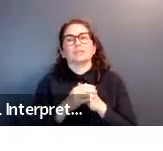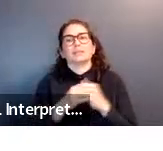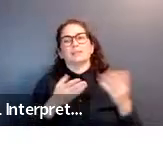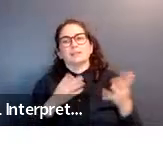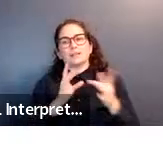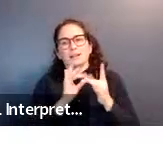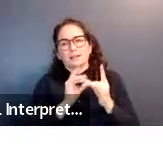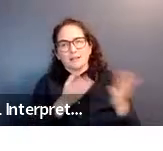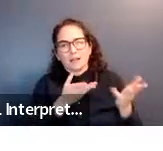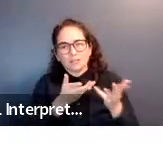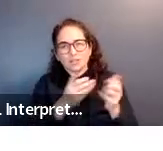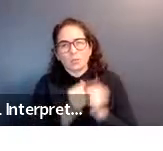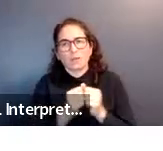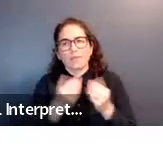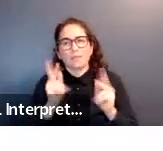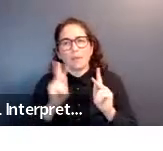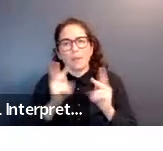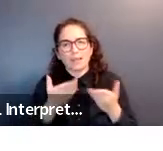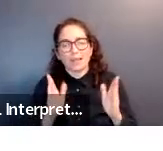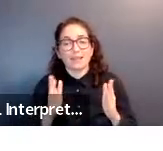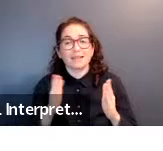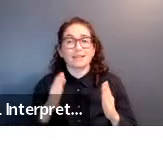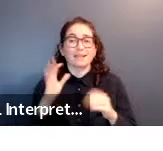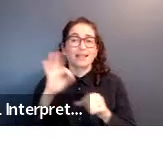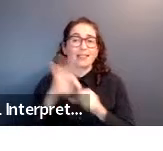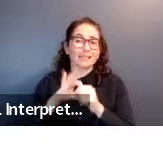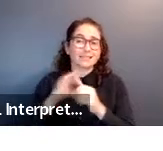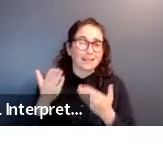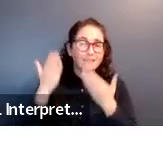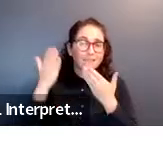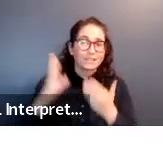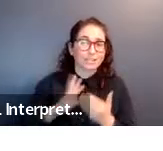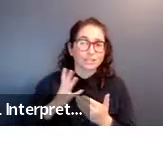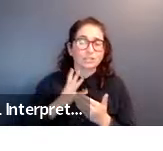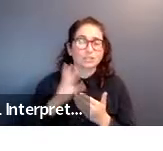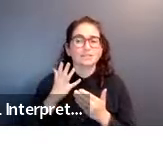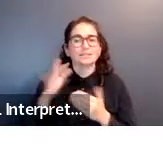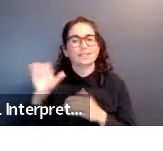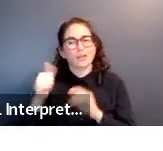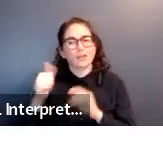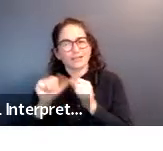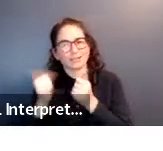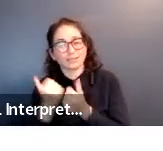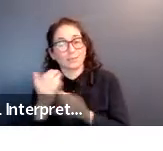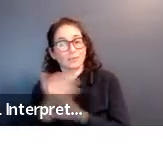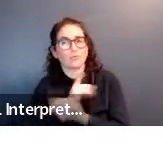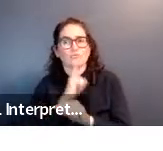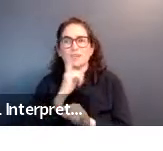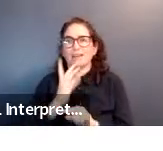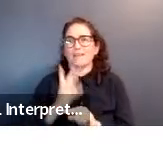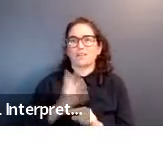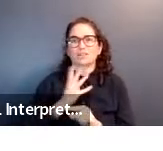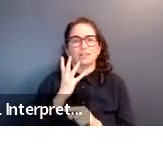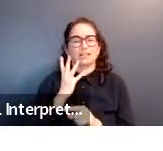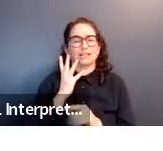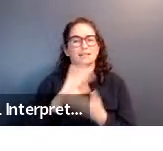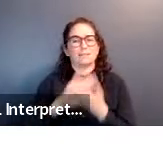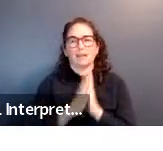consultation with the public, with elected officials, with sister agencies, et cetera, before they even officially enter public